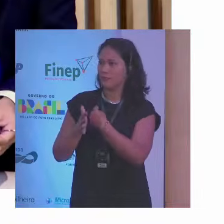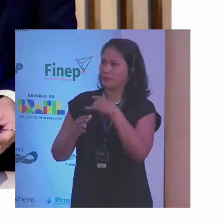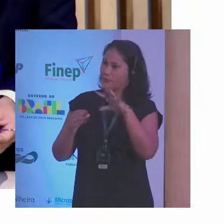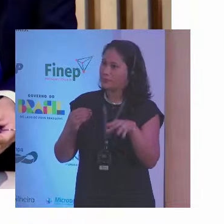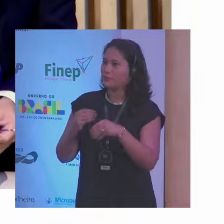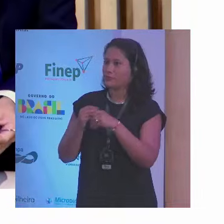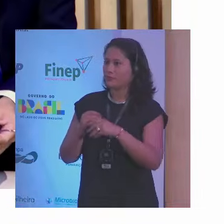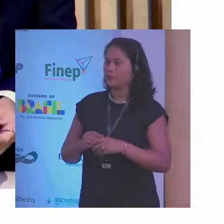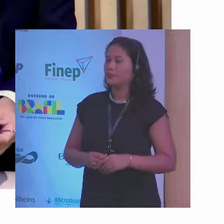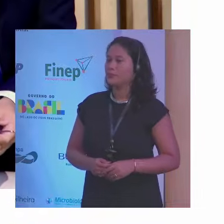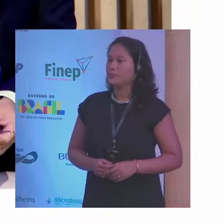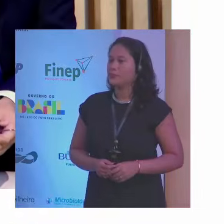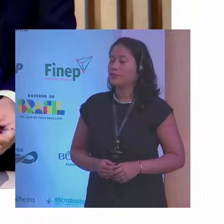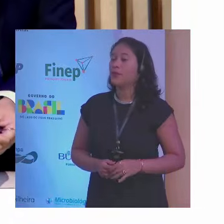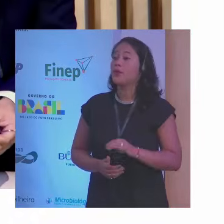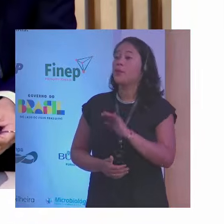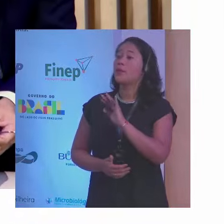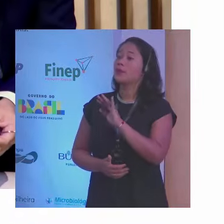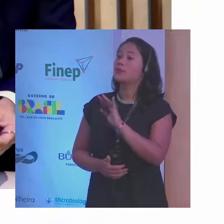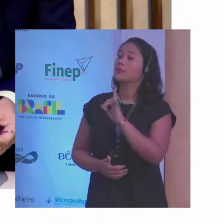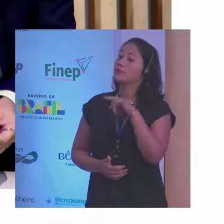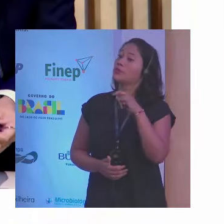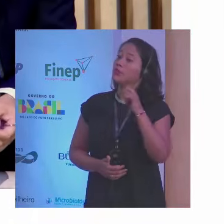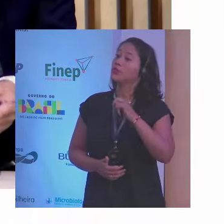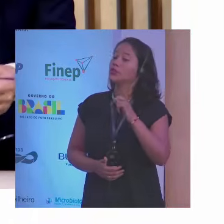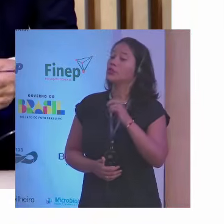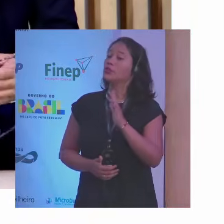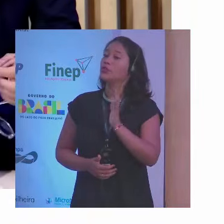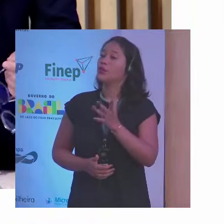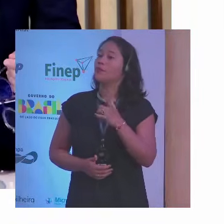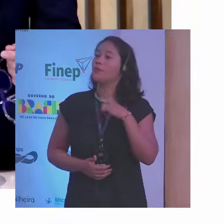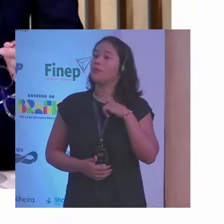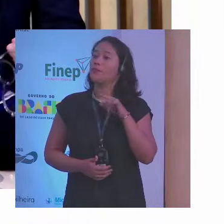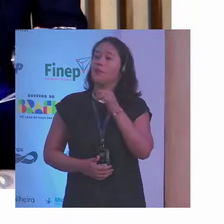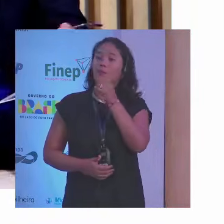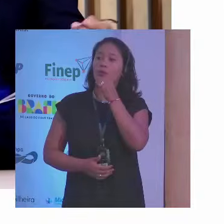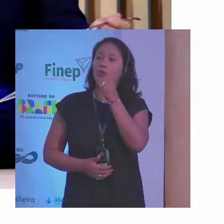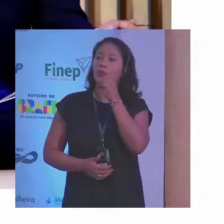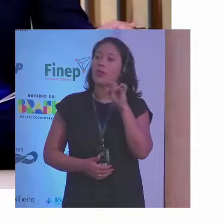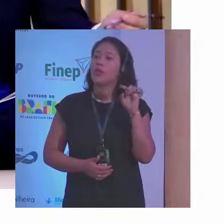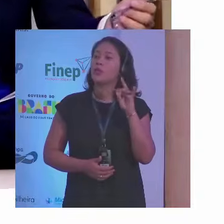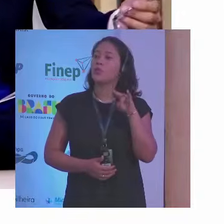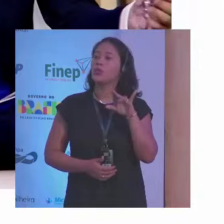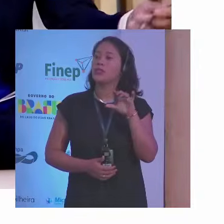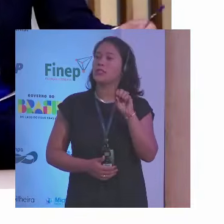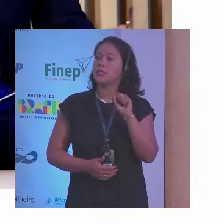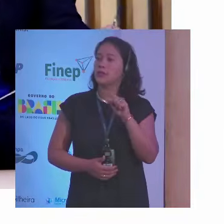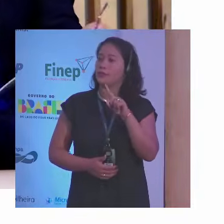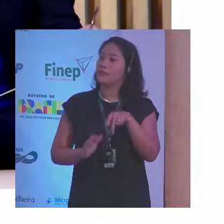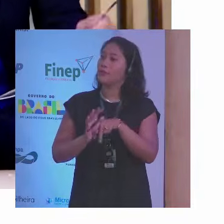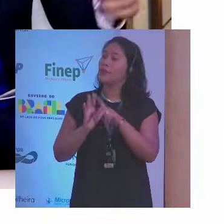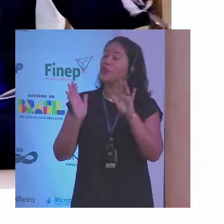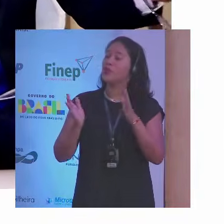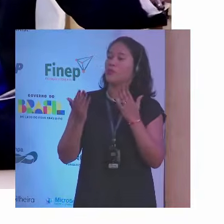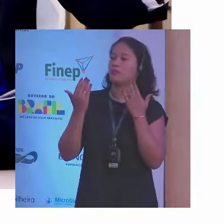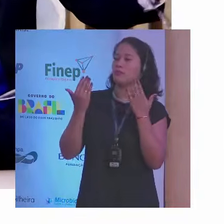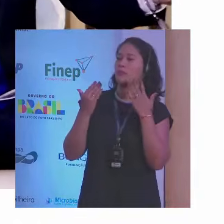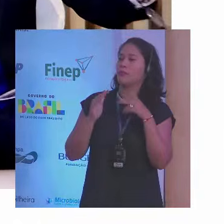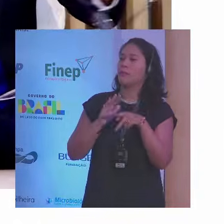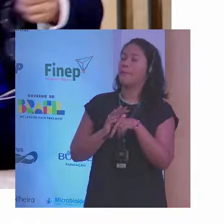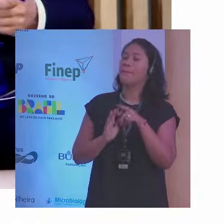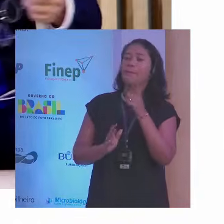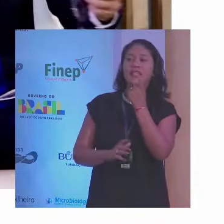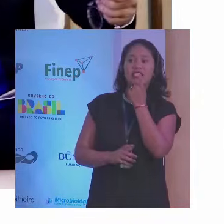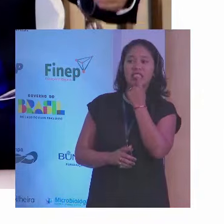this many times, for instance, in Tunisia, explaining the evolution, the prediction of the pollution of plastic on the beach of Tunisia